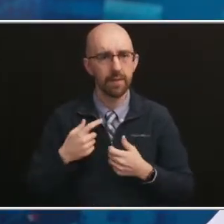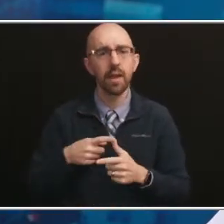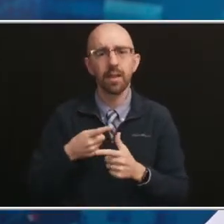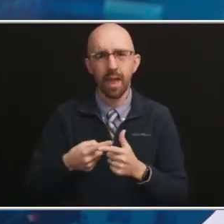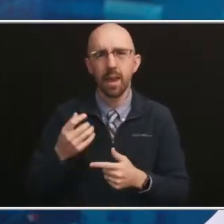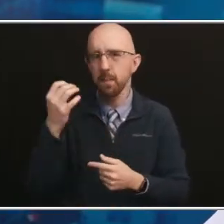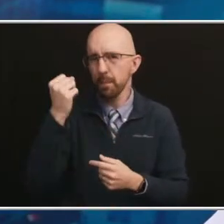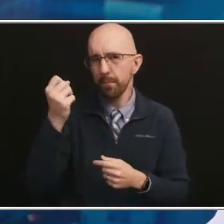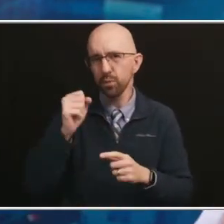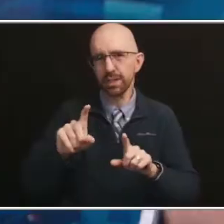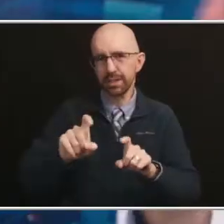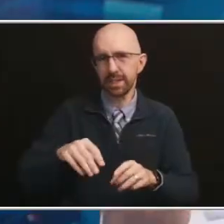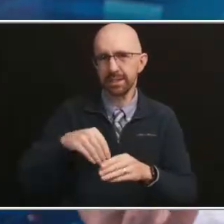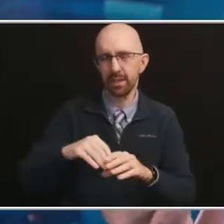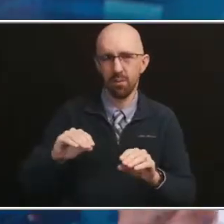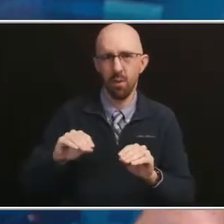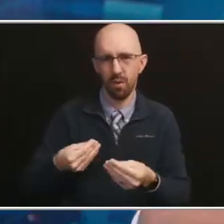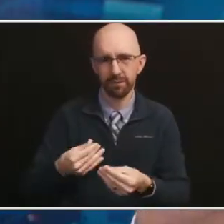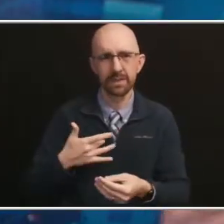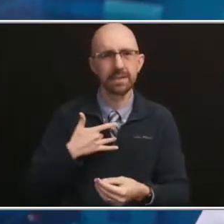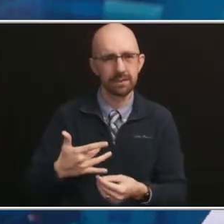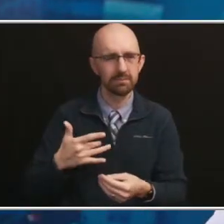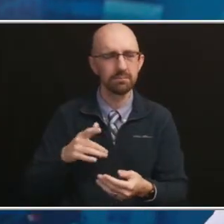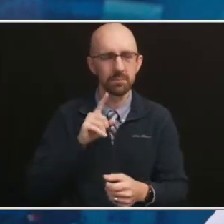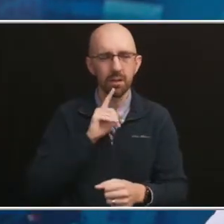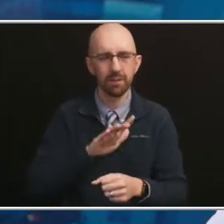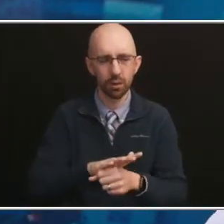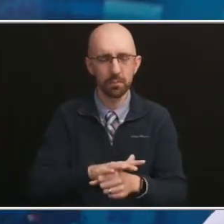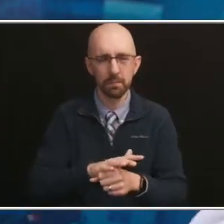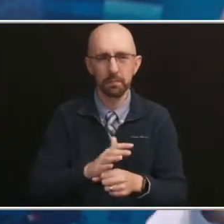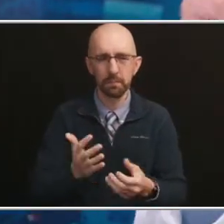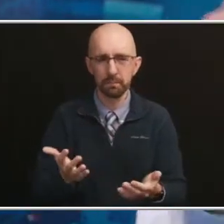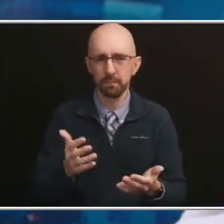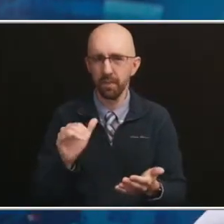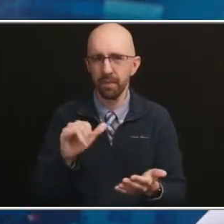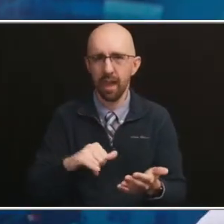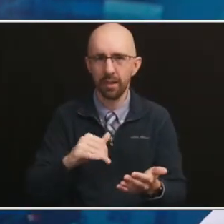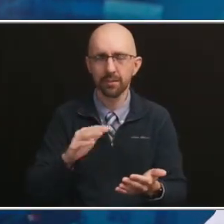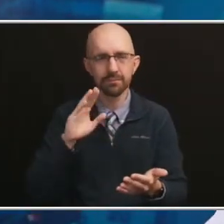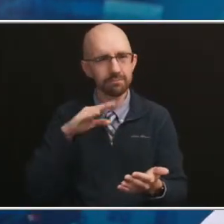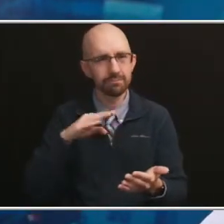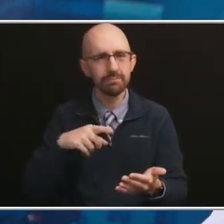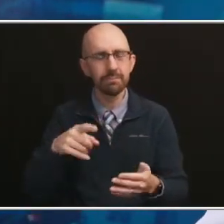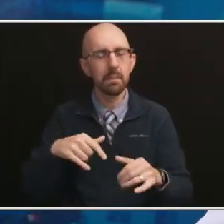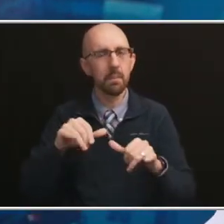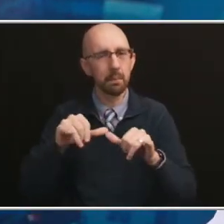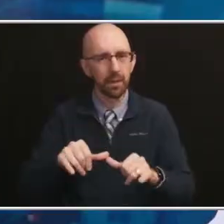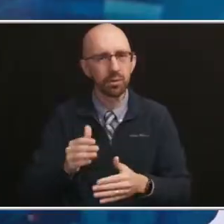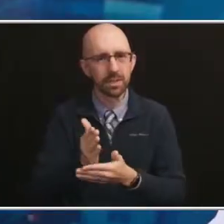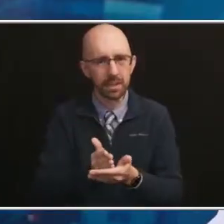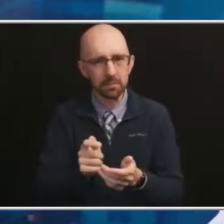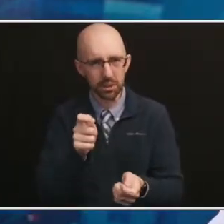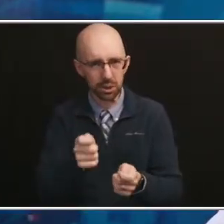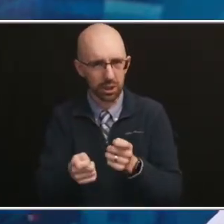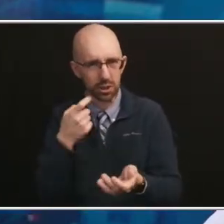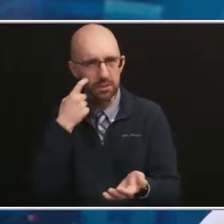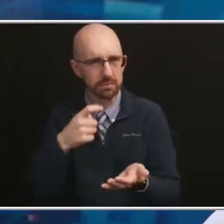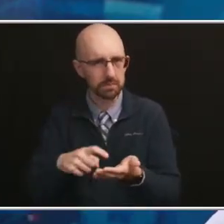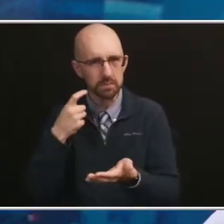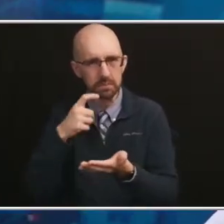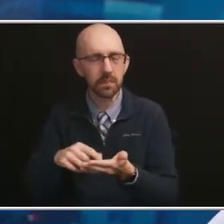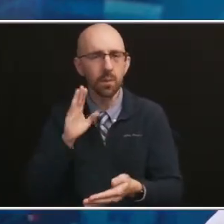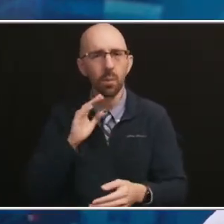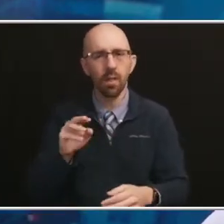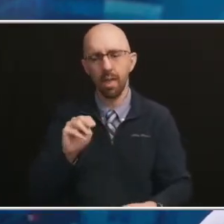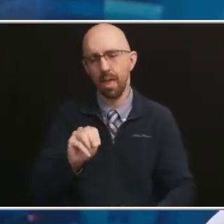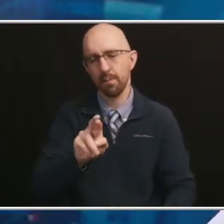the office, usually to kind of confirm that we're measuring some change. We'll get an MRI scan to rule out